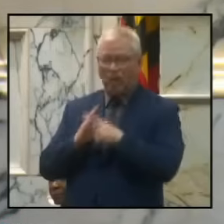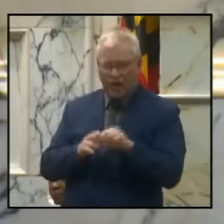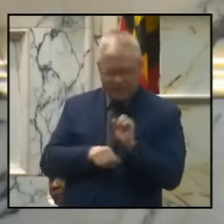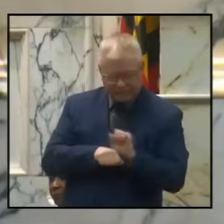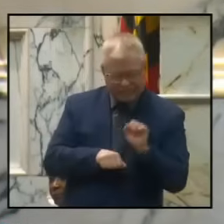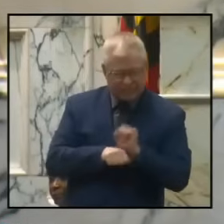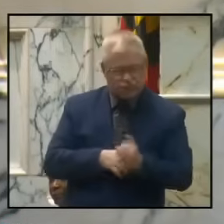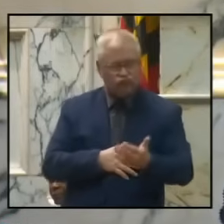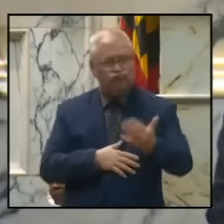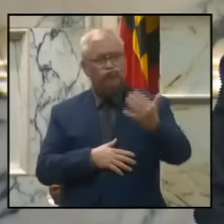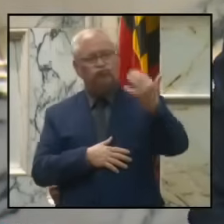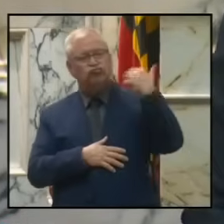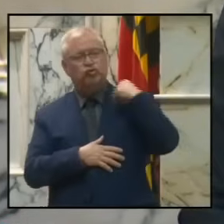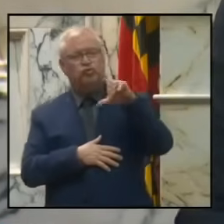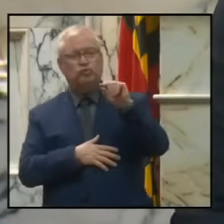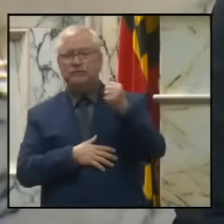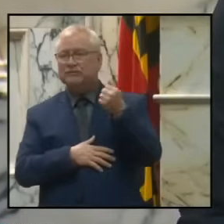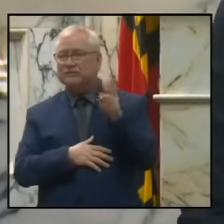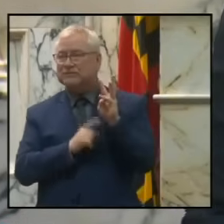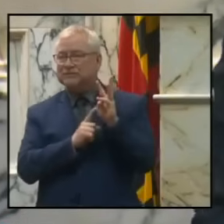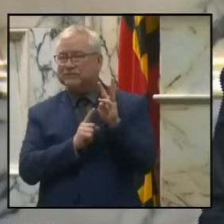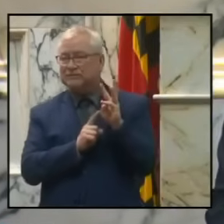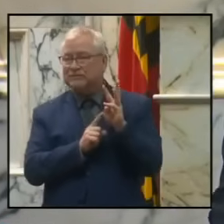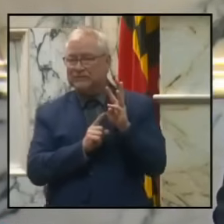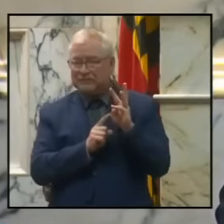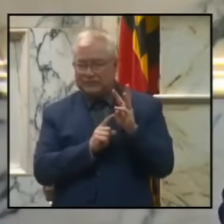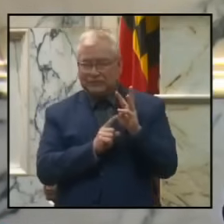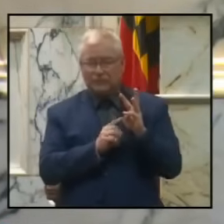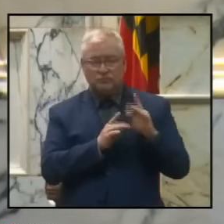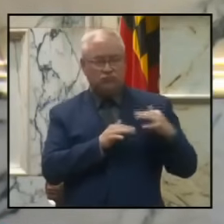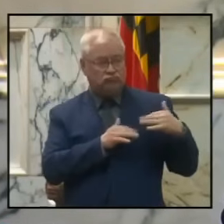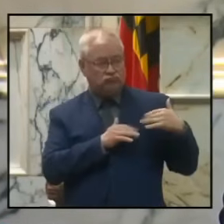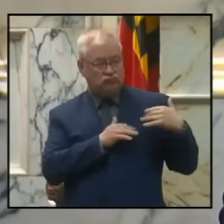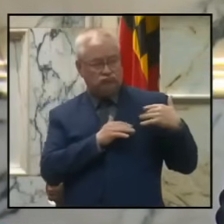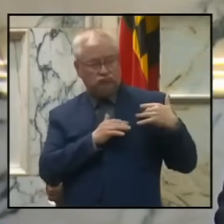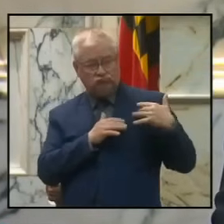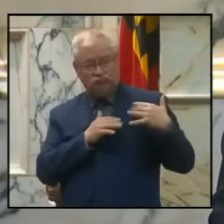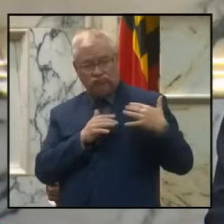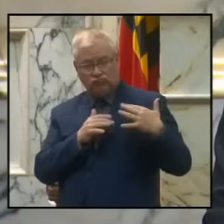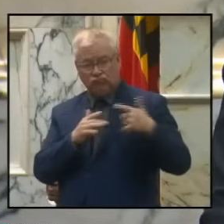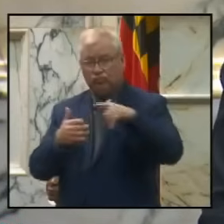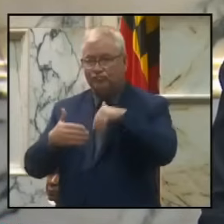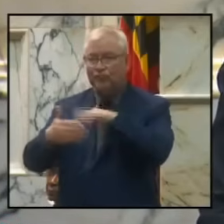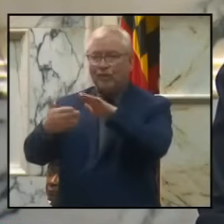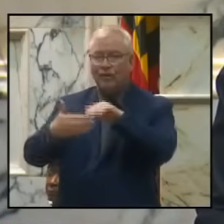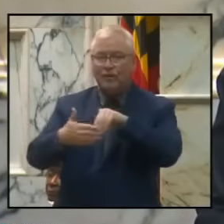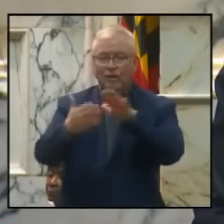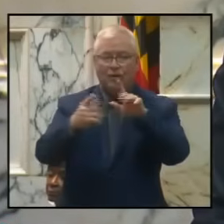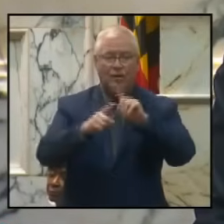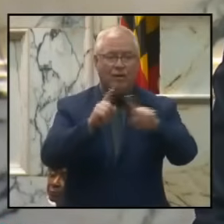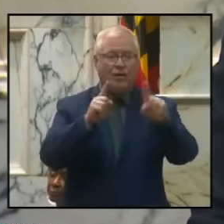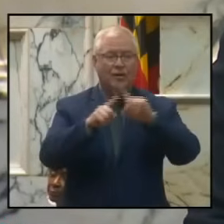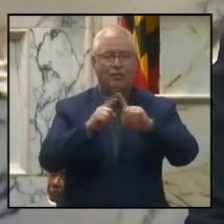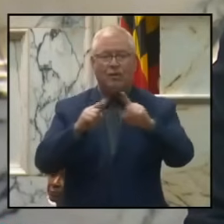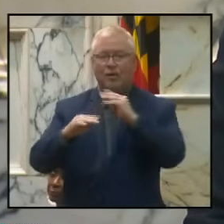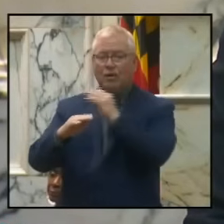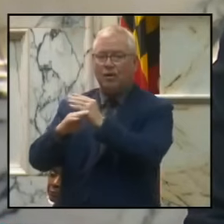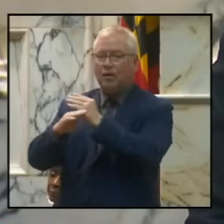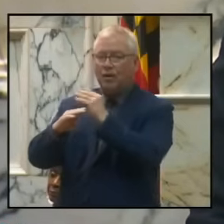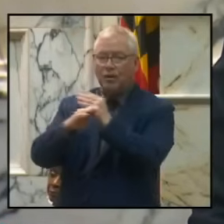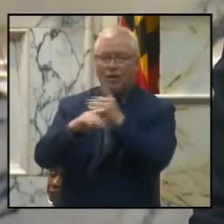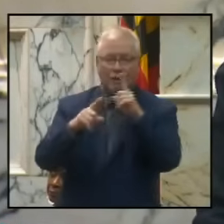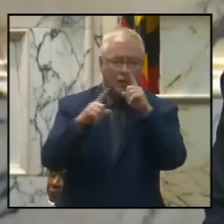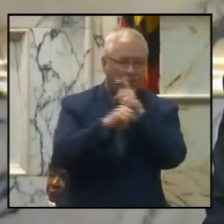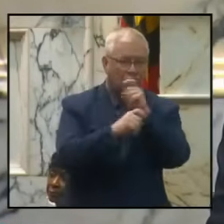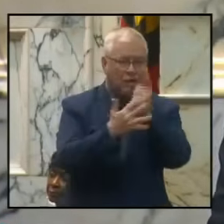2016. And since then, you have faced multiple obstacles.